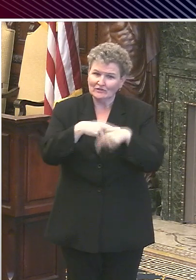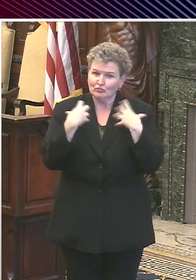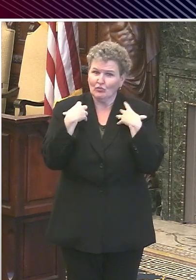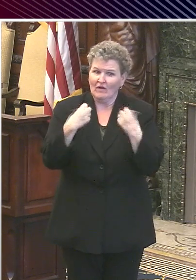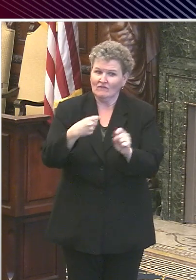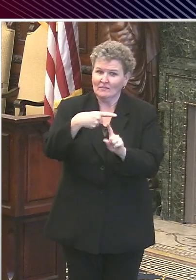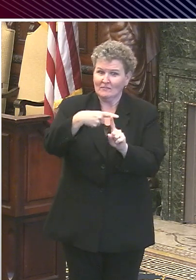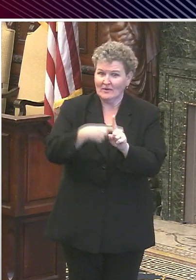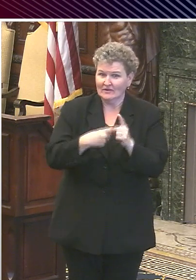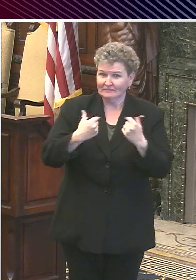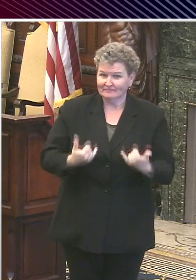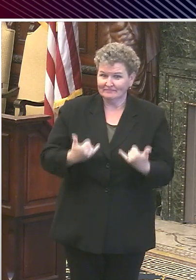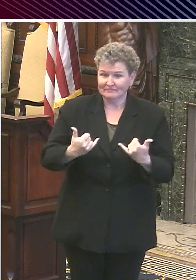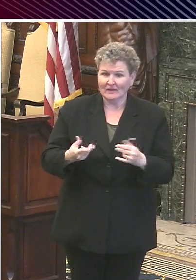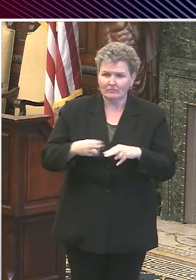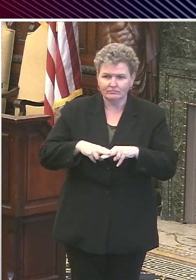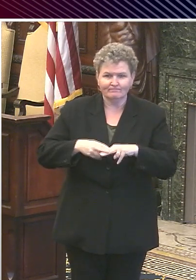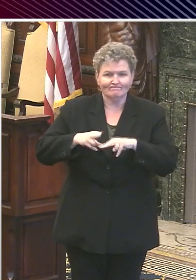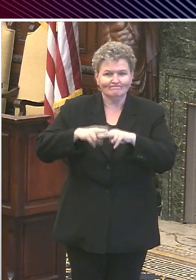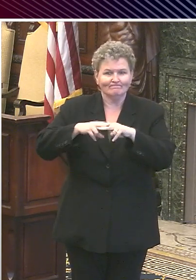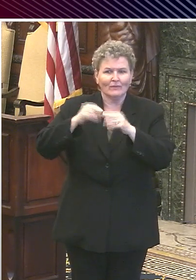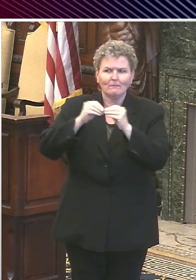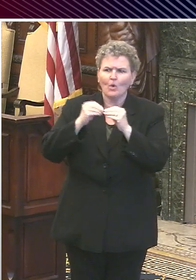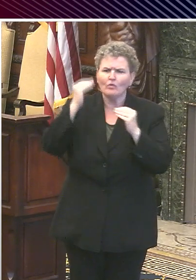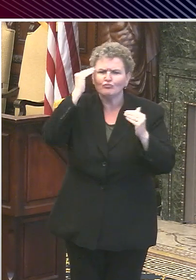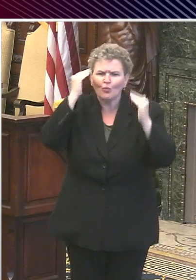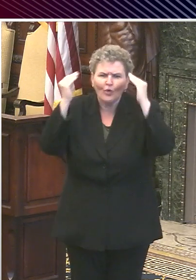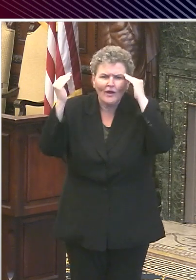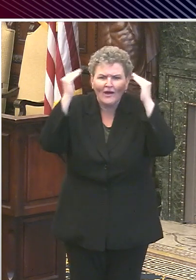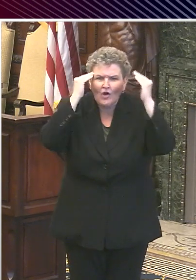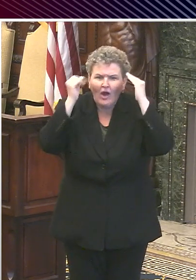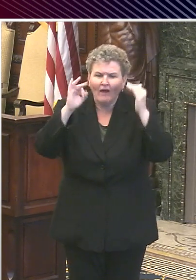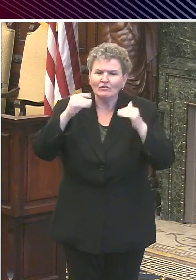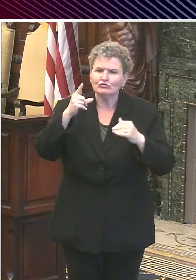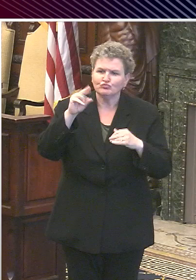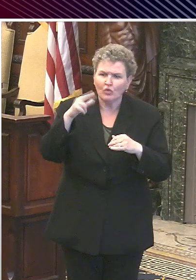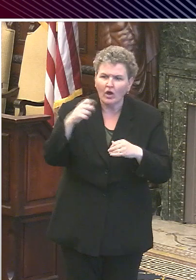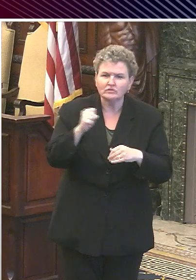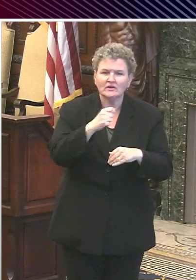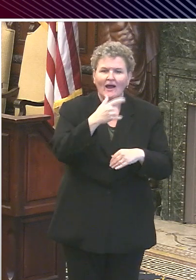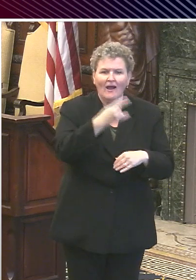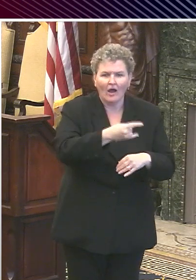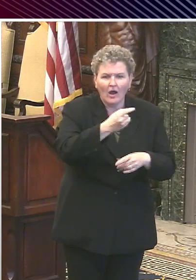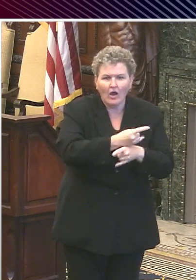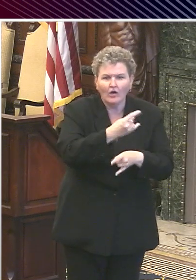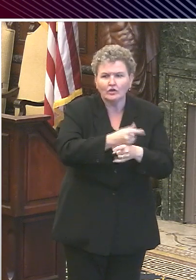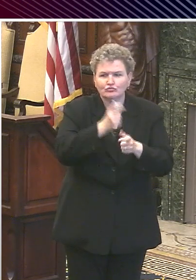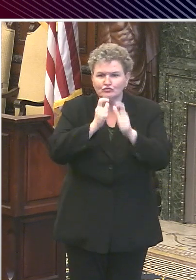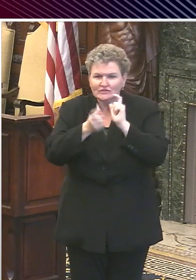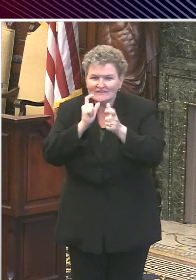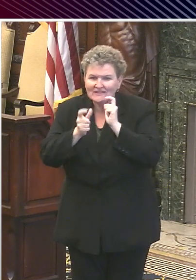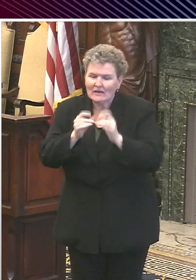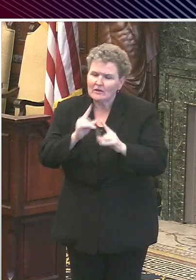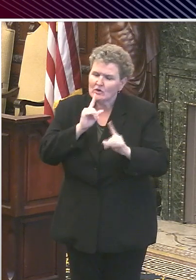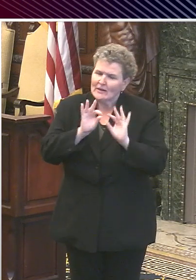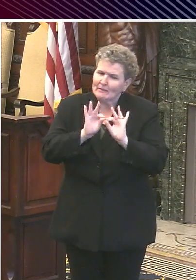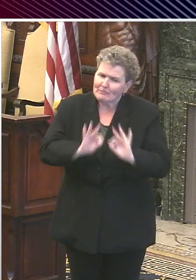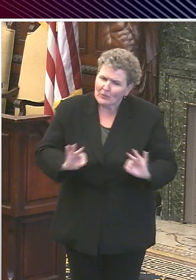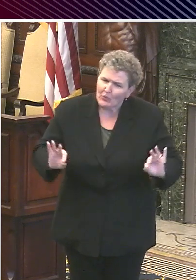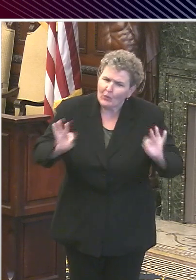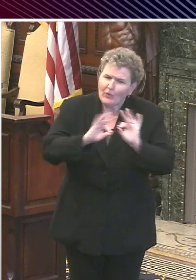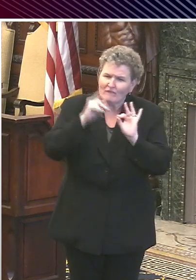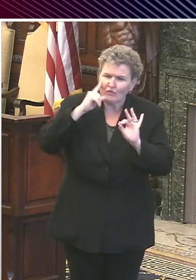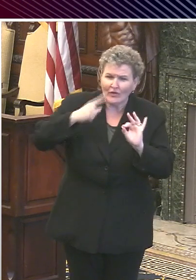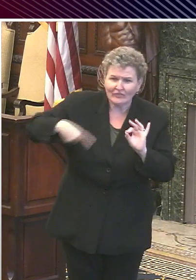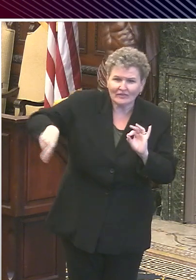meant to increase awareness and understanding of substance use disorder and to celebrate the people who do recover. We know that people can and